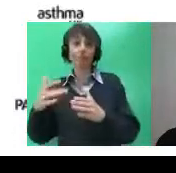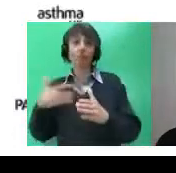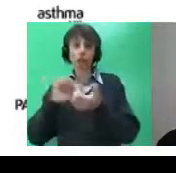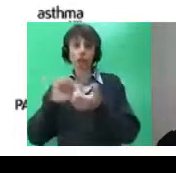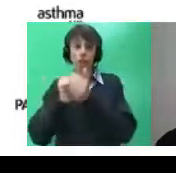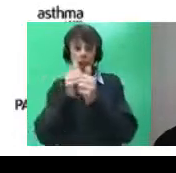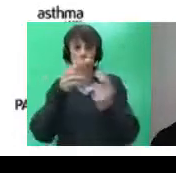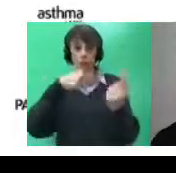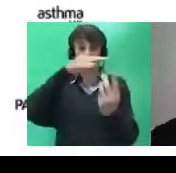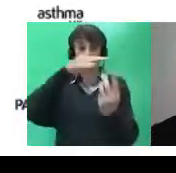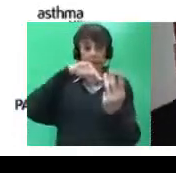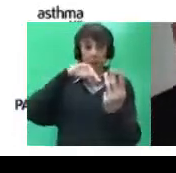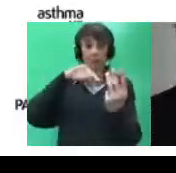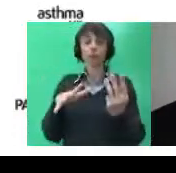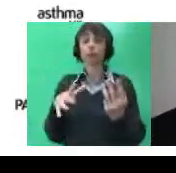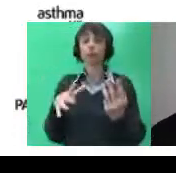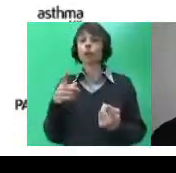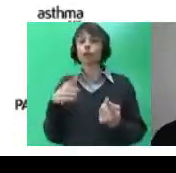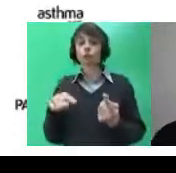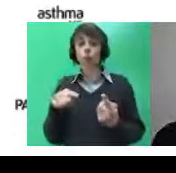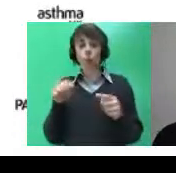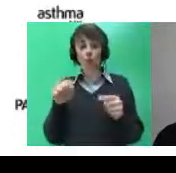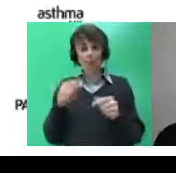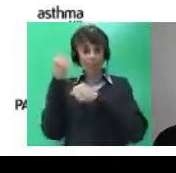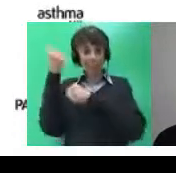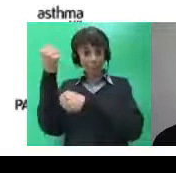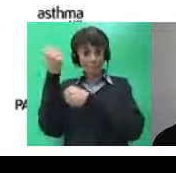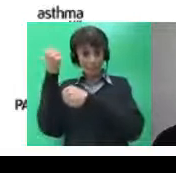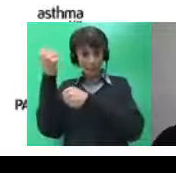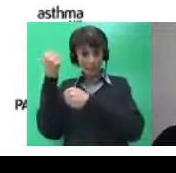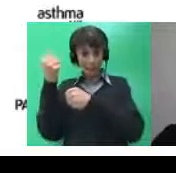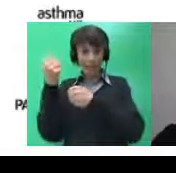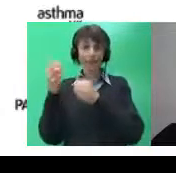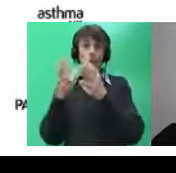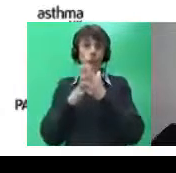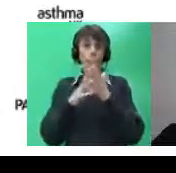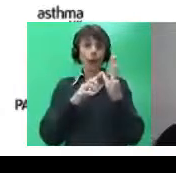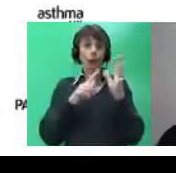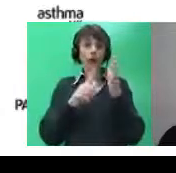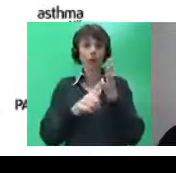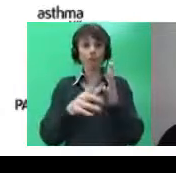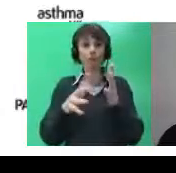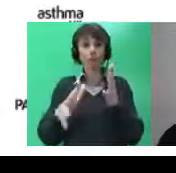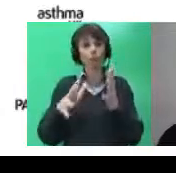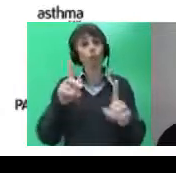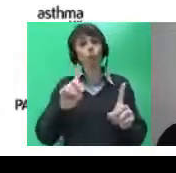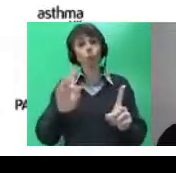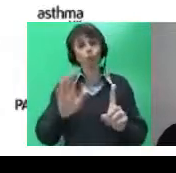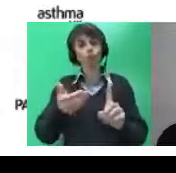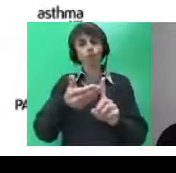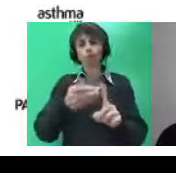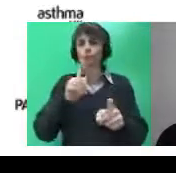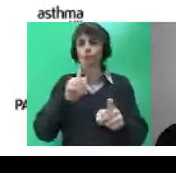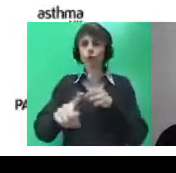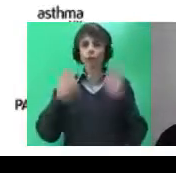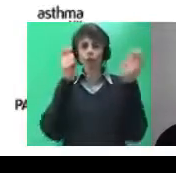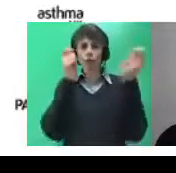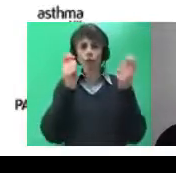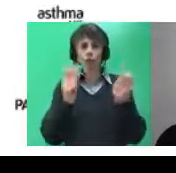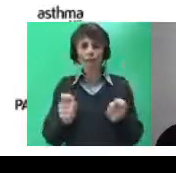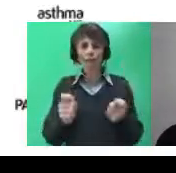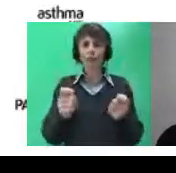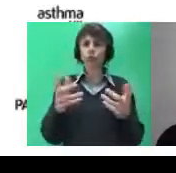Undefeatable, was to understand our audience and to create a unified voice about activity and look to reframe the narrative based